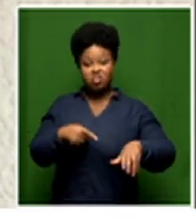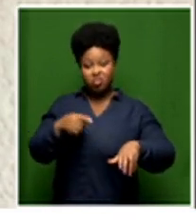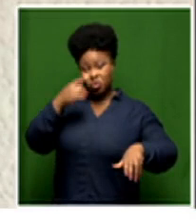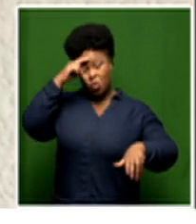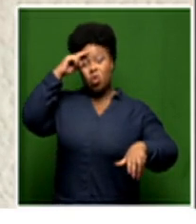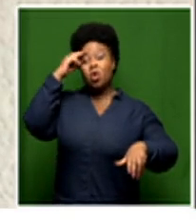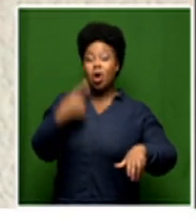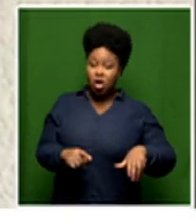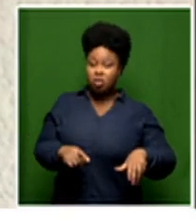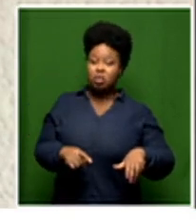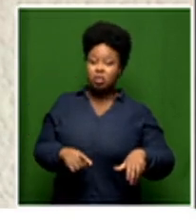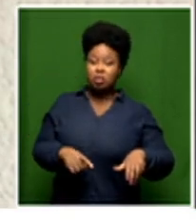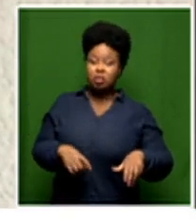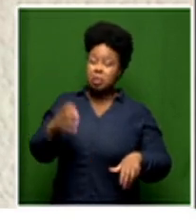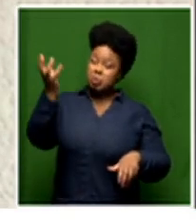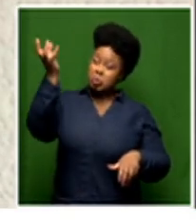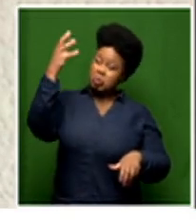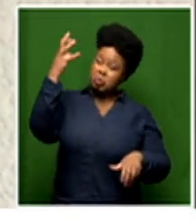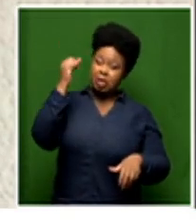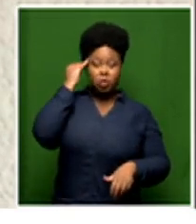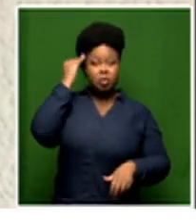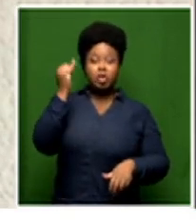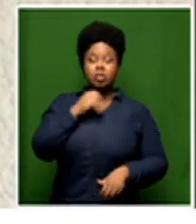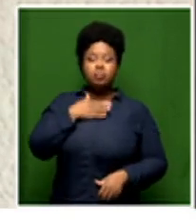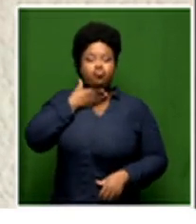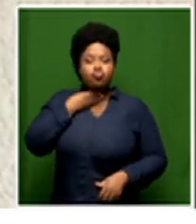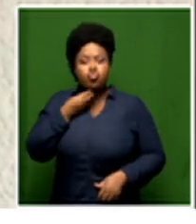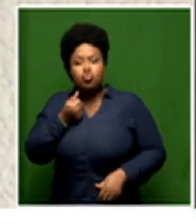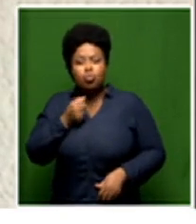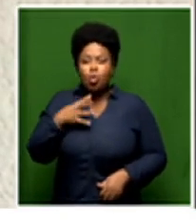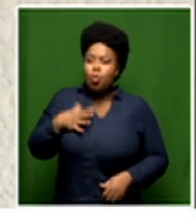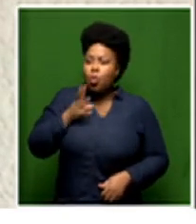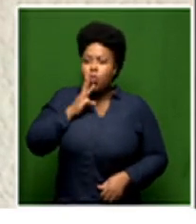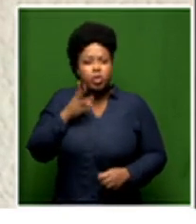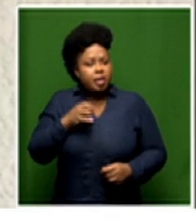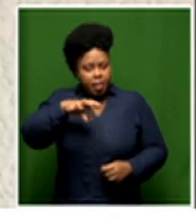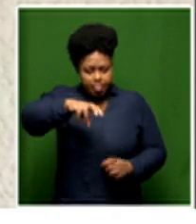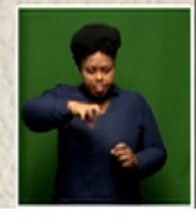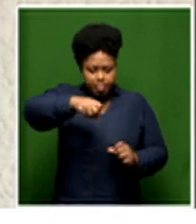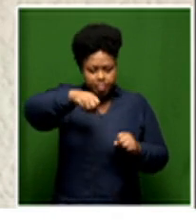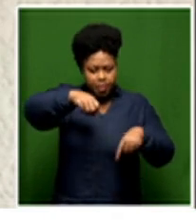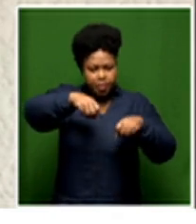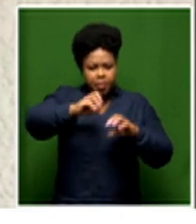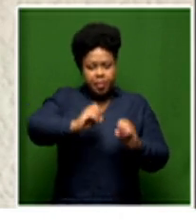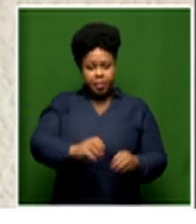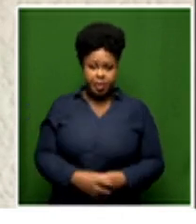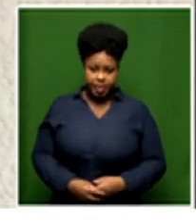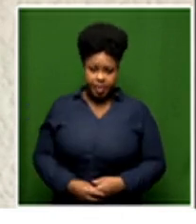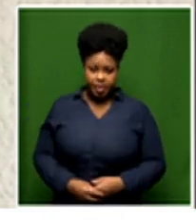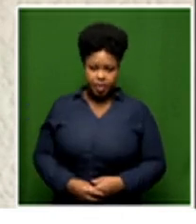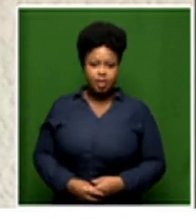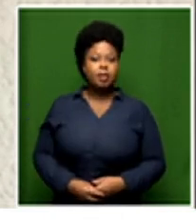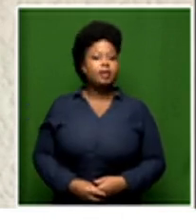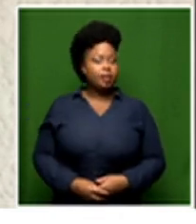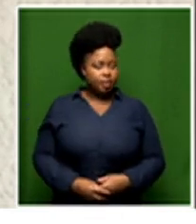very hot. Just imagine you are thirsty, you need water, and there is nothing. Well, you have